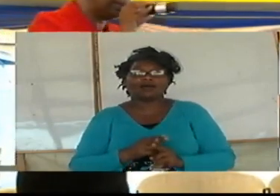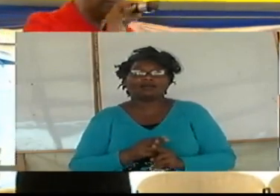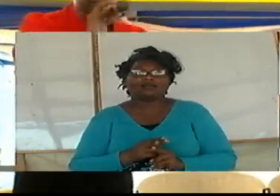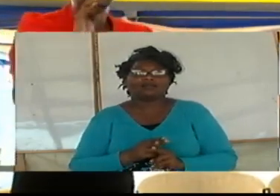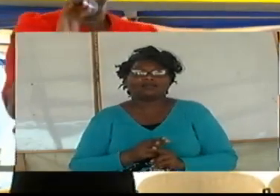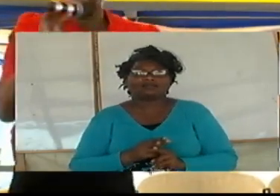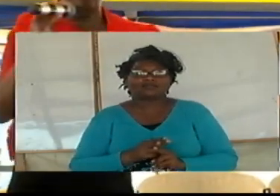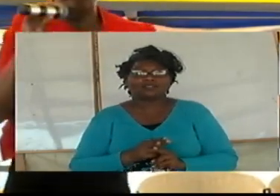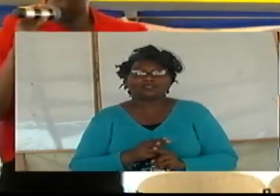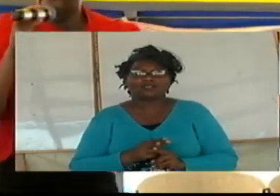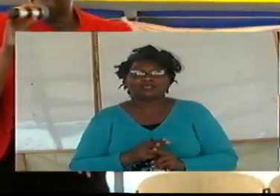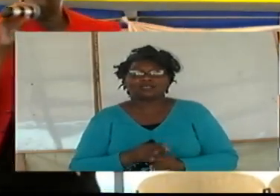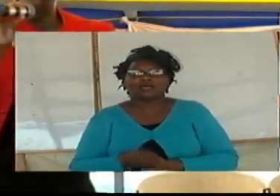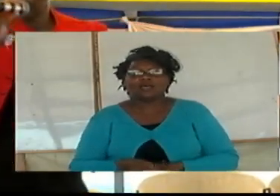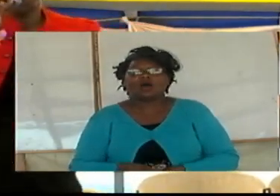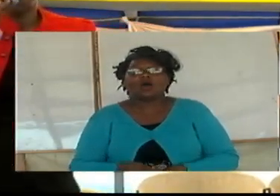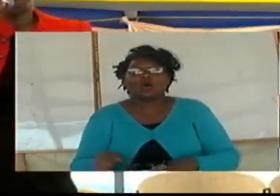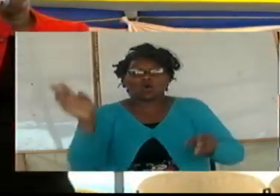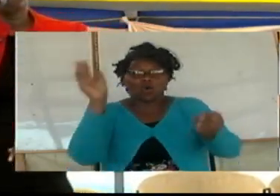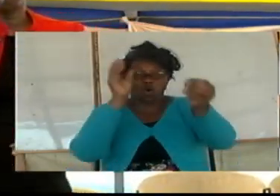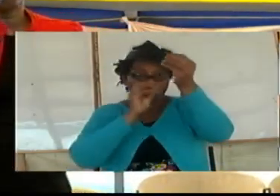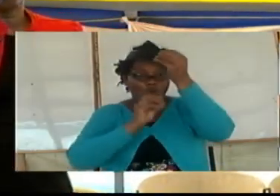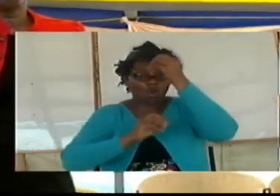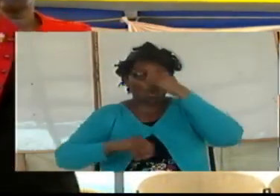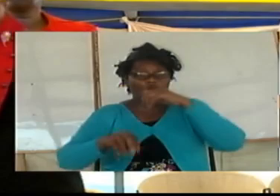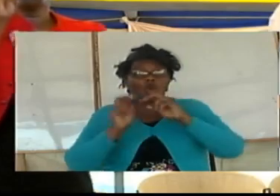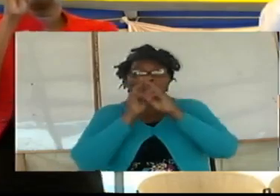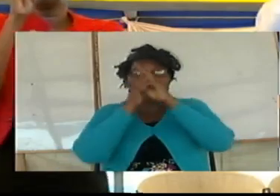One more time we say,